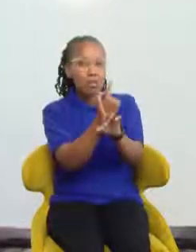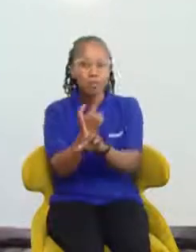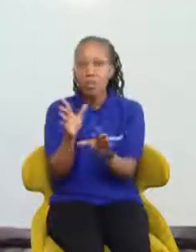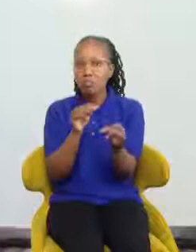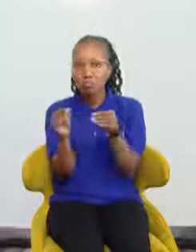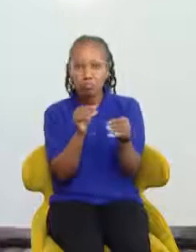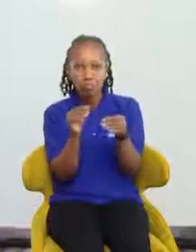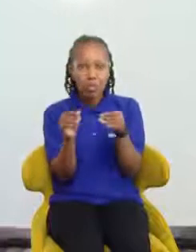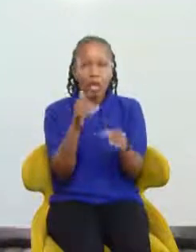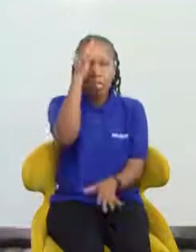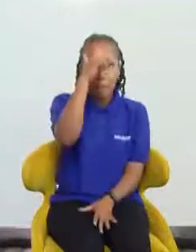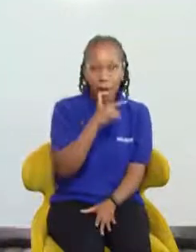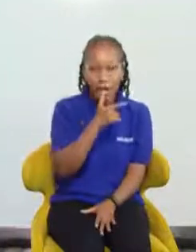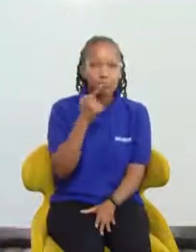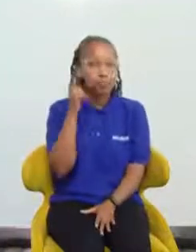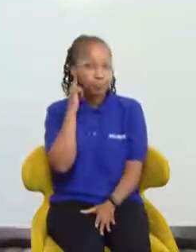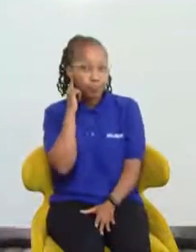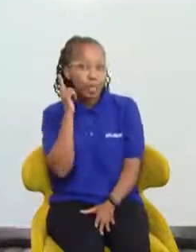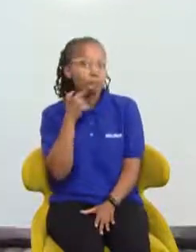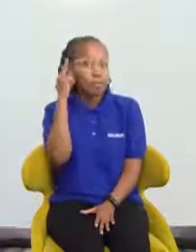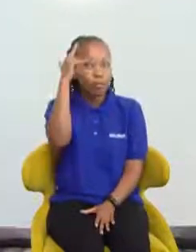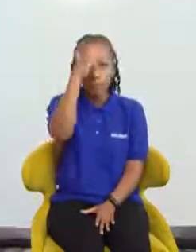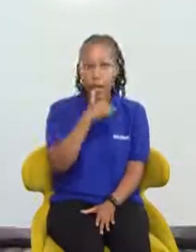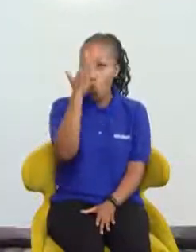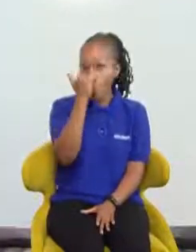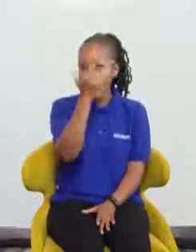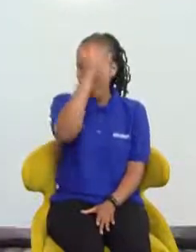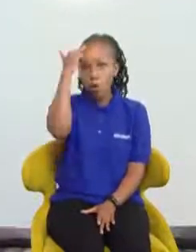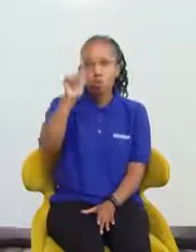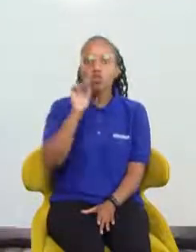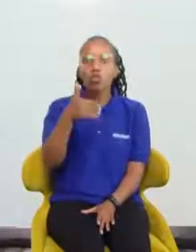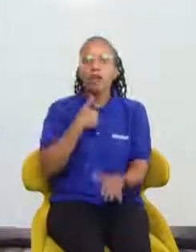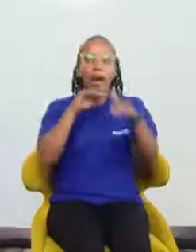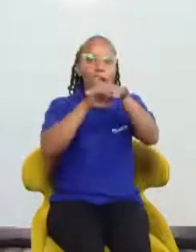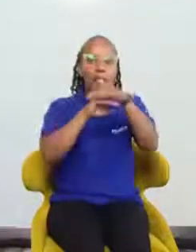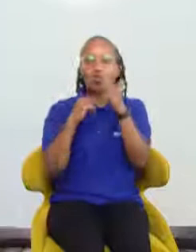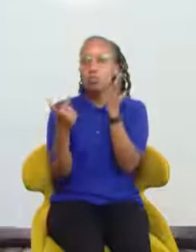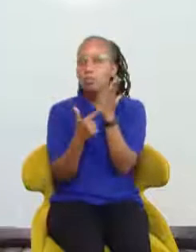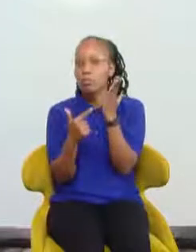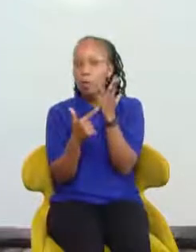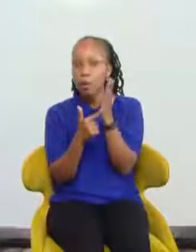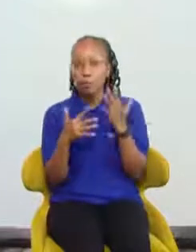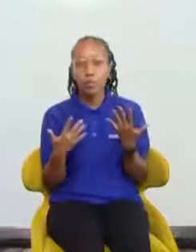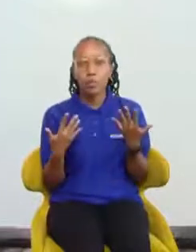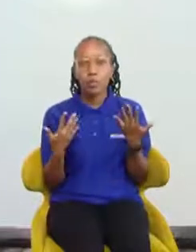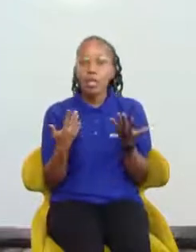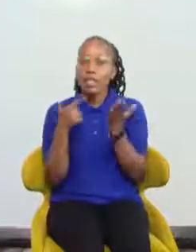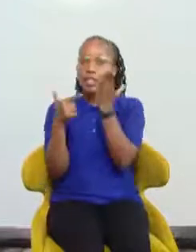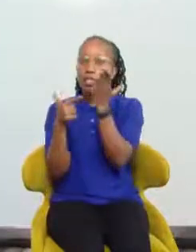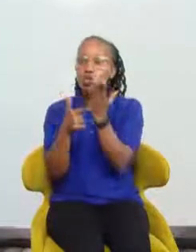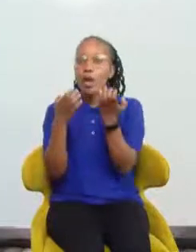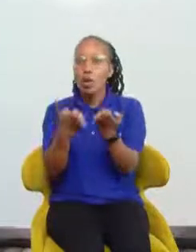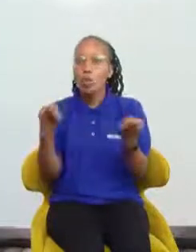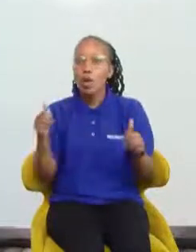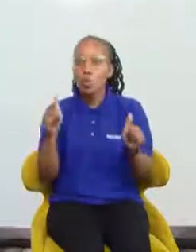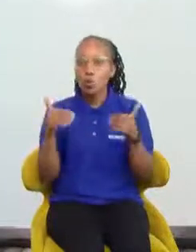the deaf, and the deafblind, because they didn't have access to technology. The digital divide that